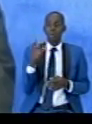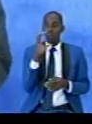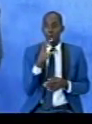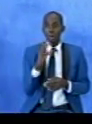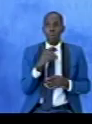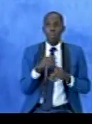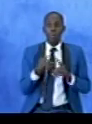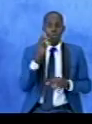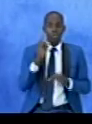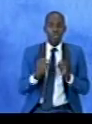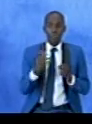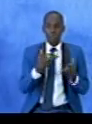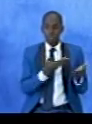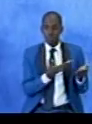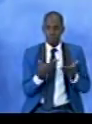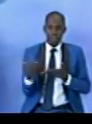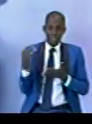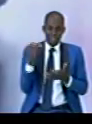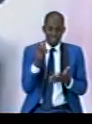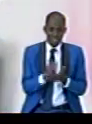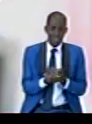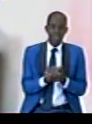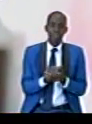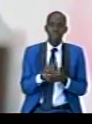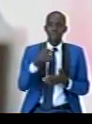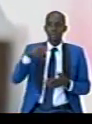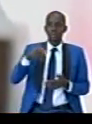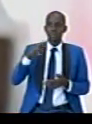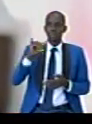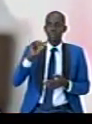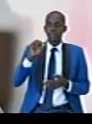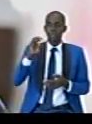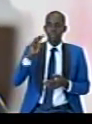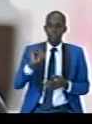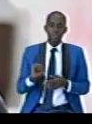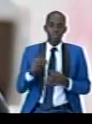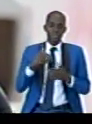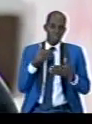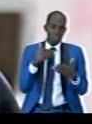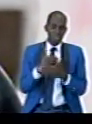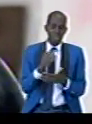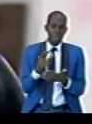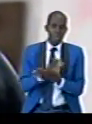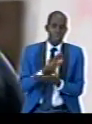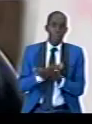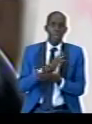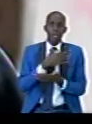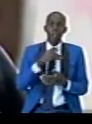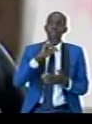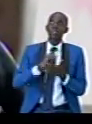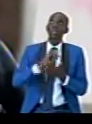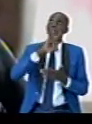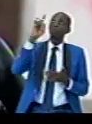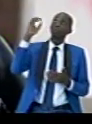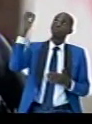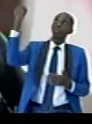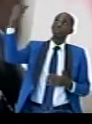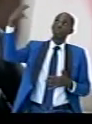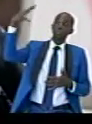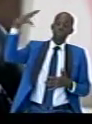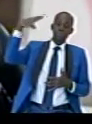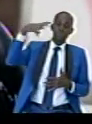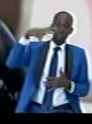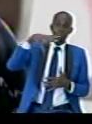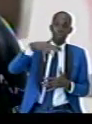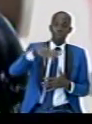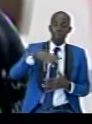sheet of paper, and then the rays come, and the rays of the sun concentrate on one point.